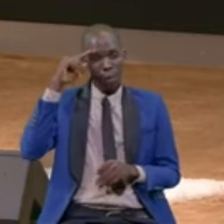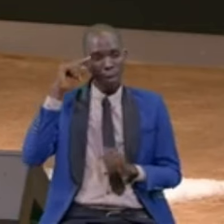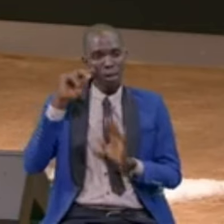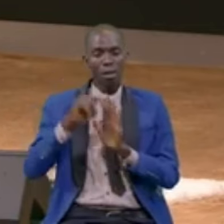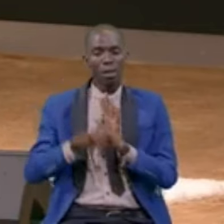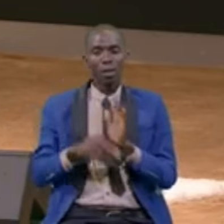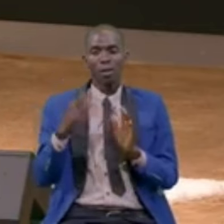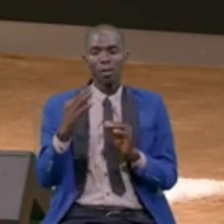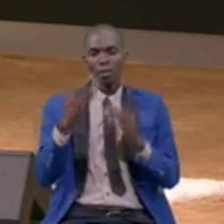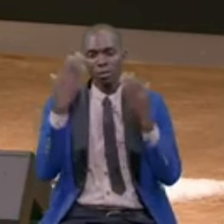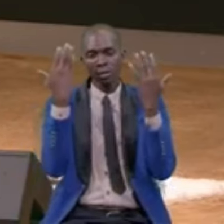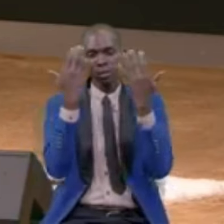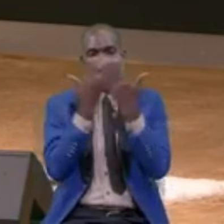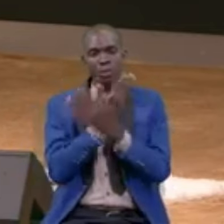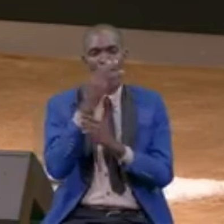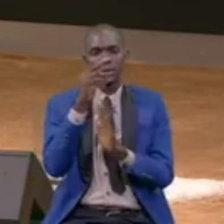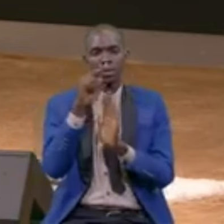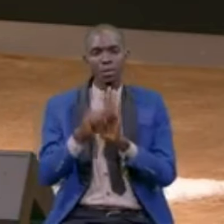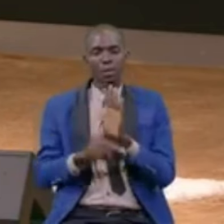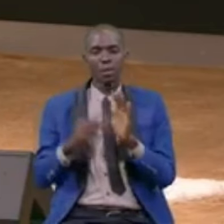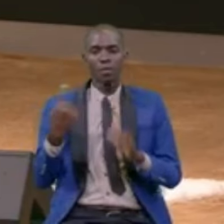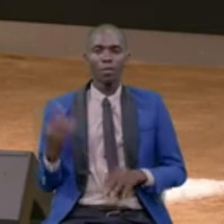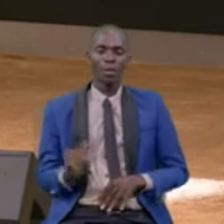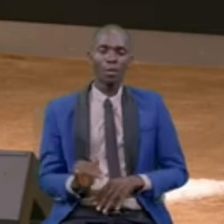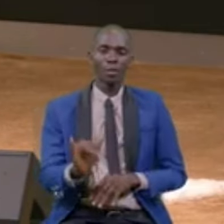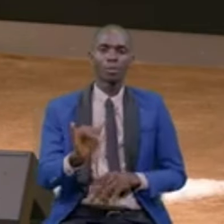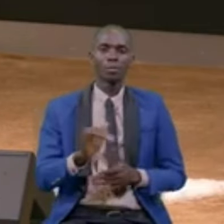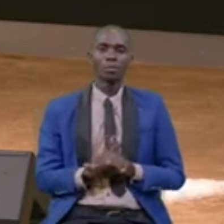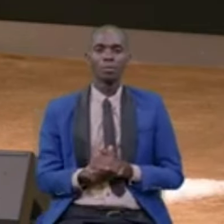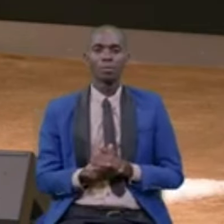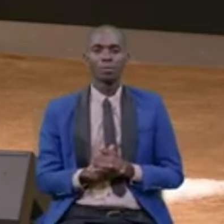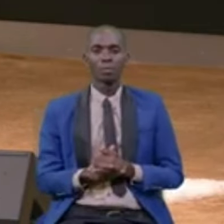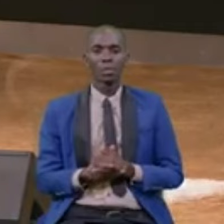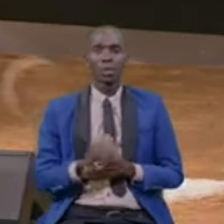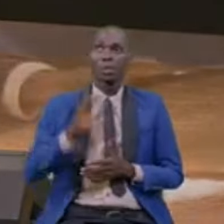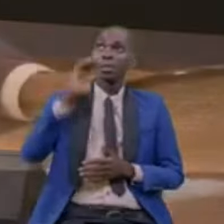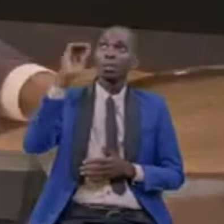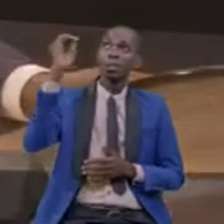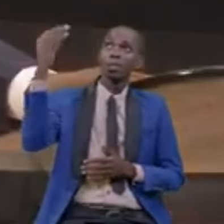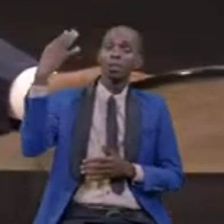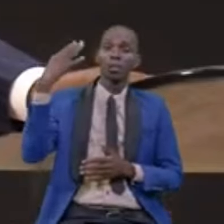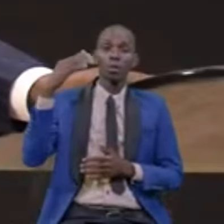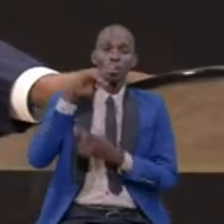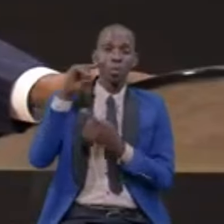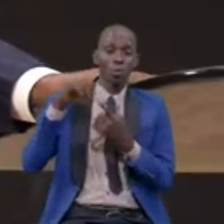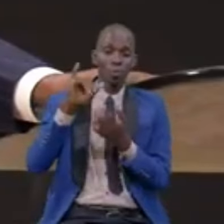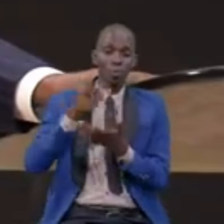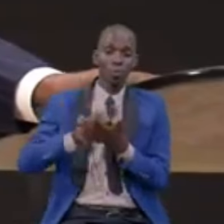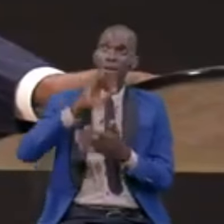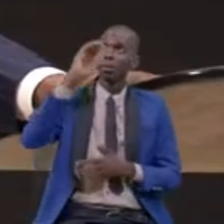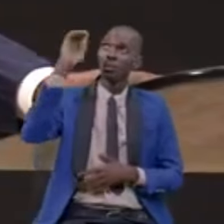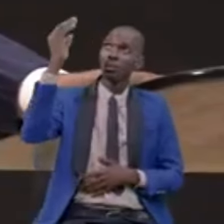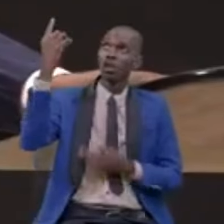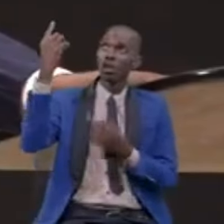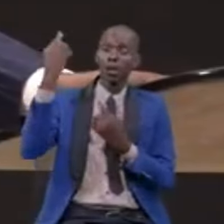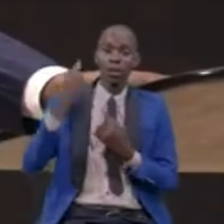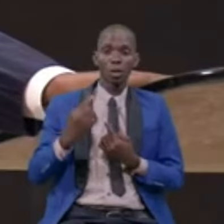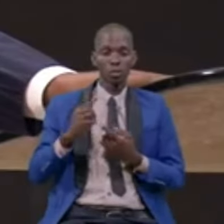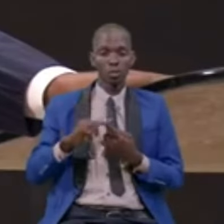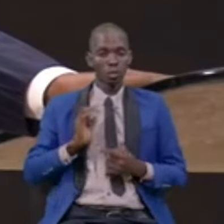of darkness forever. Grace, when it comes into our lives, we need